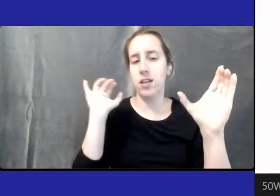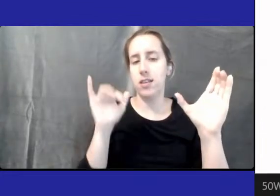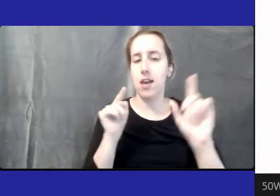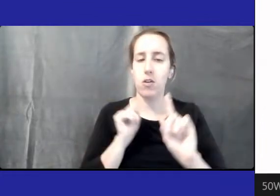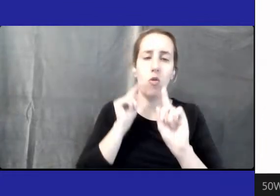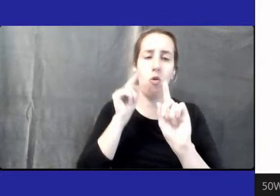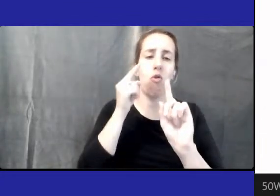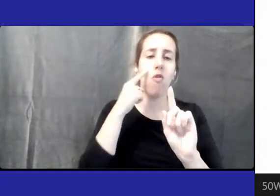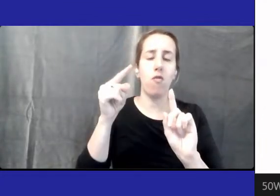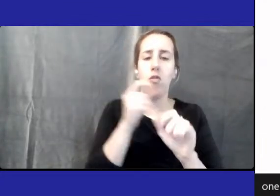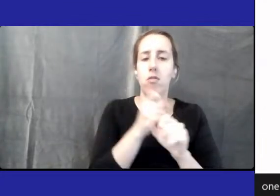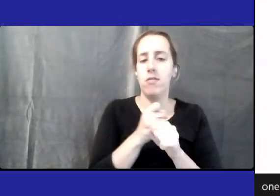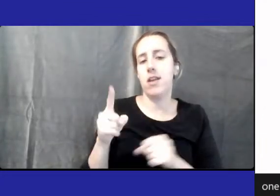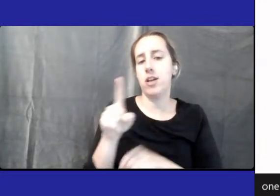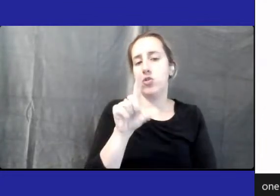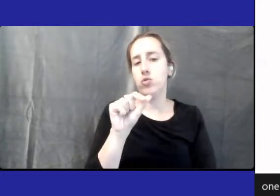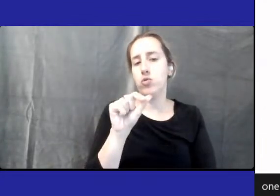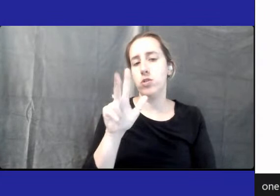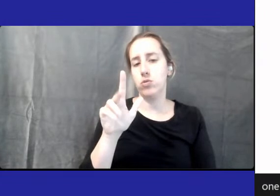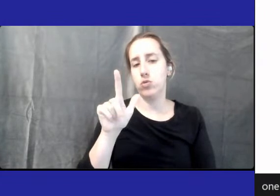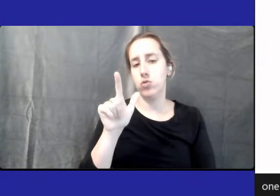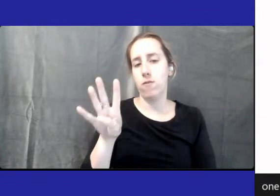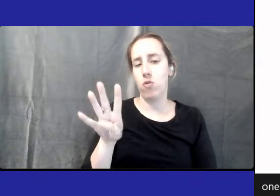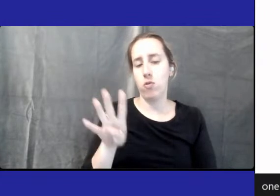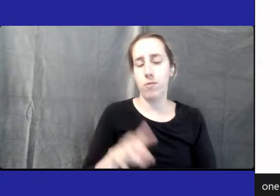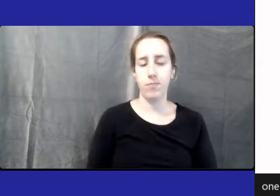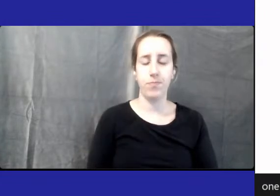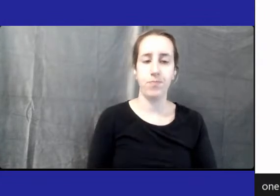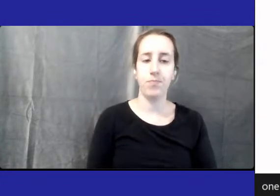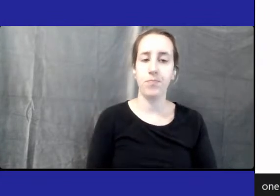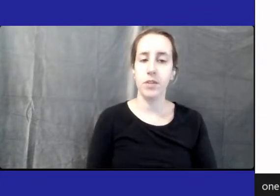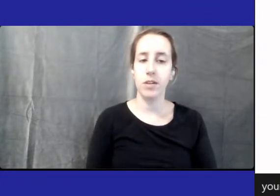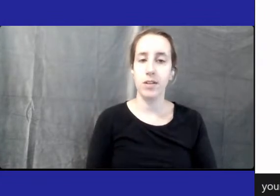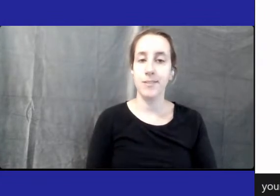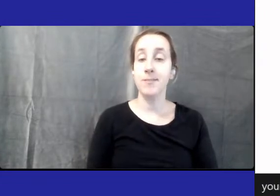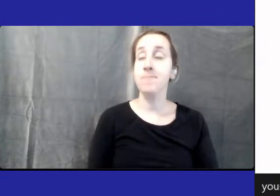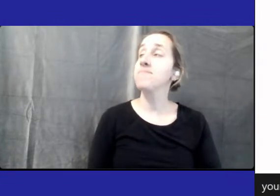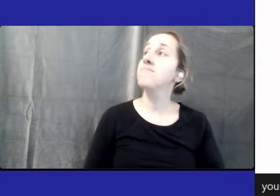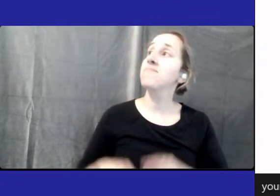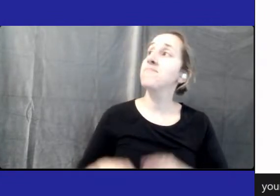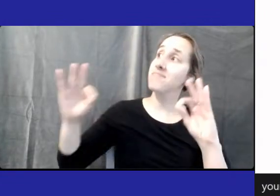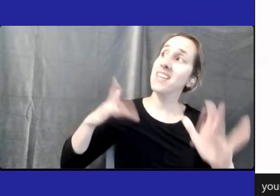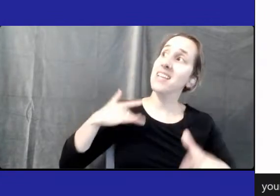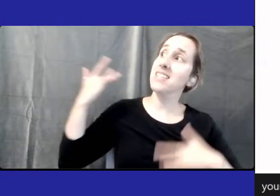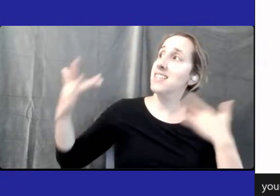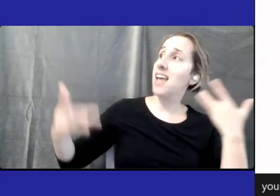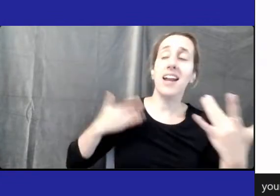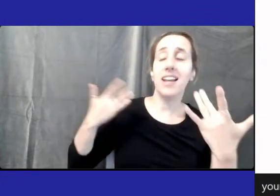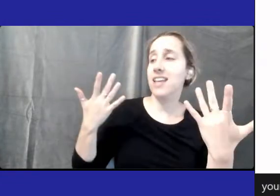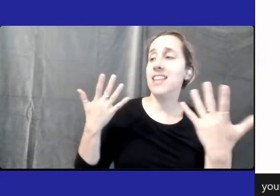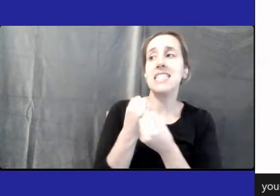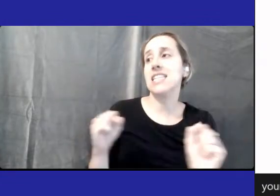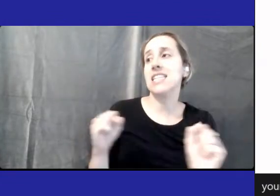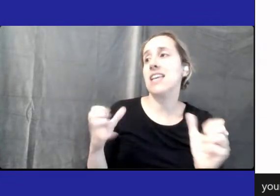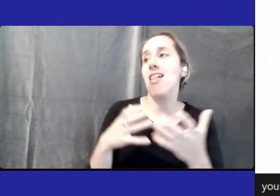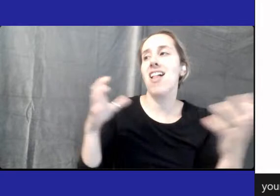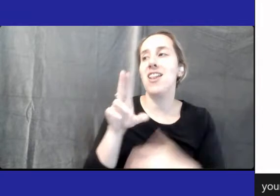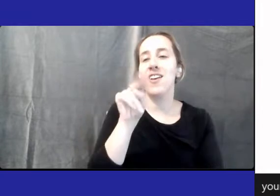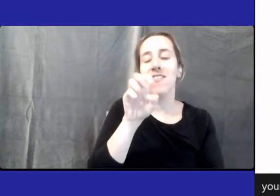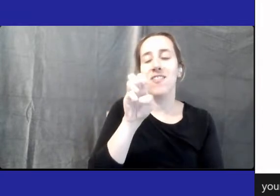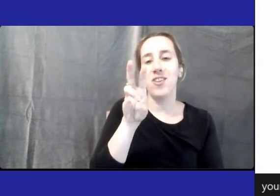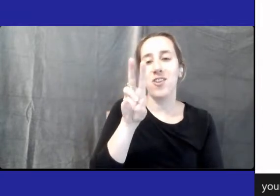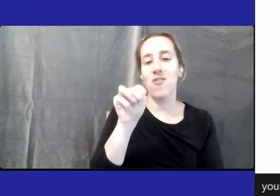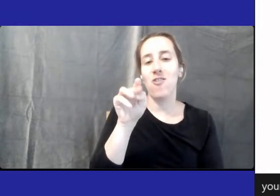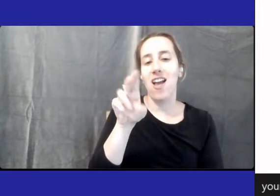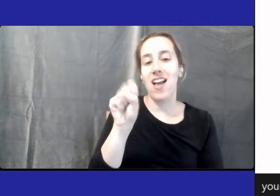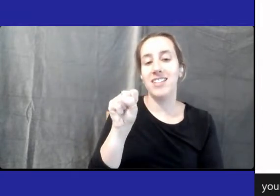Very good. Well, it's very exciting. They've saved a lot of a lot of neurons. I'm not sure before this